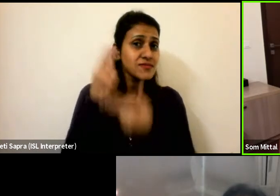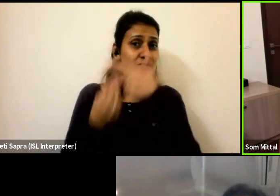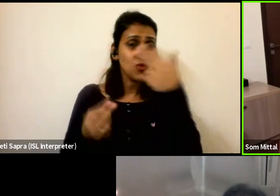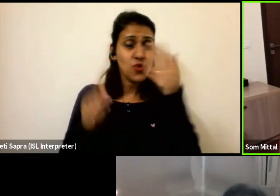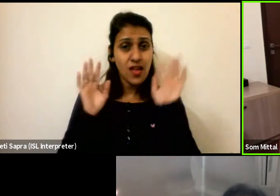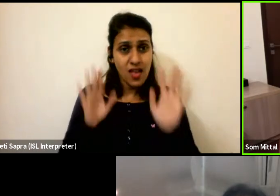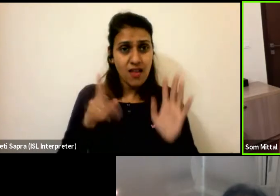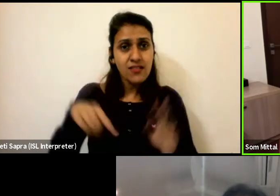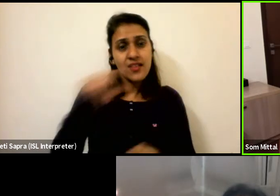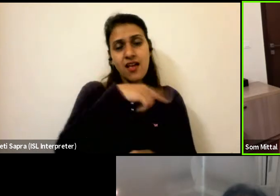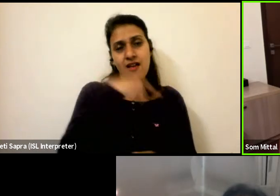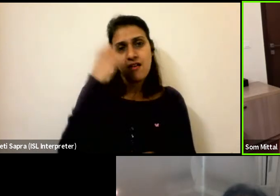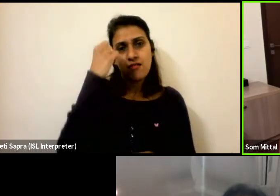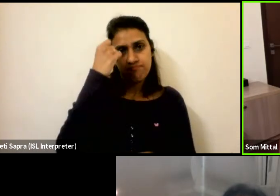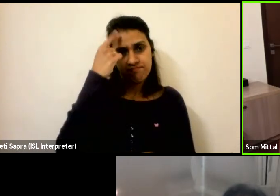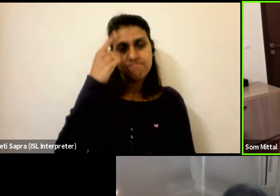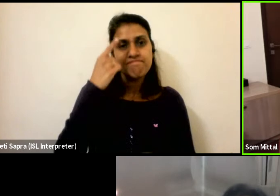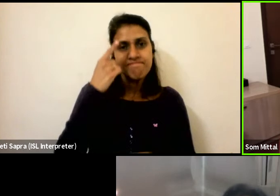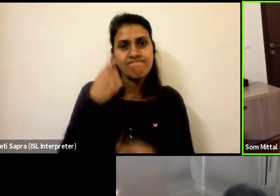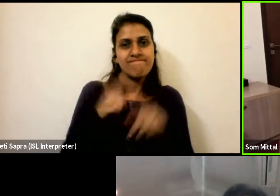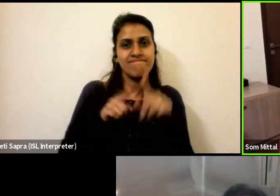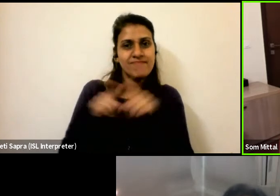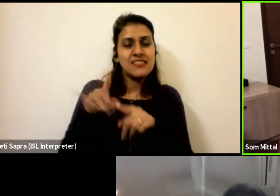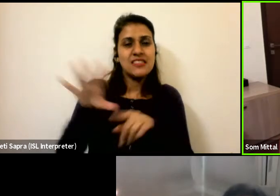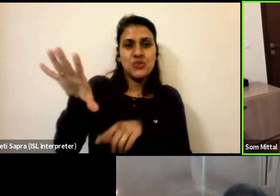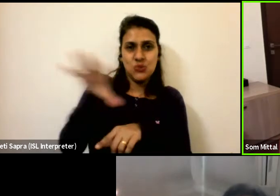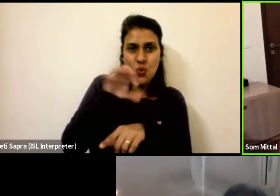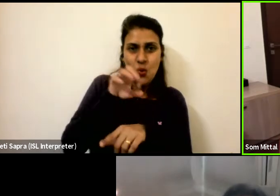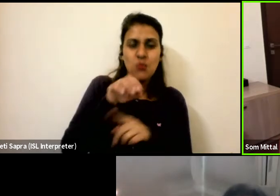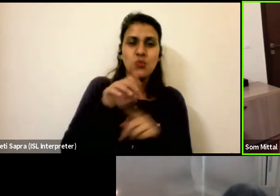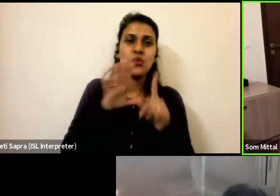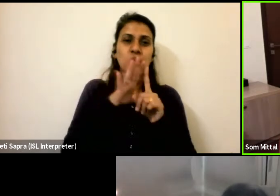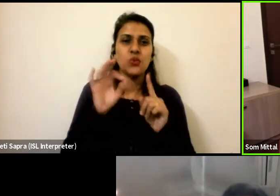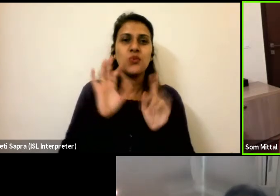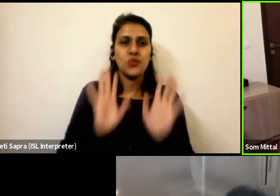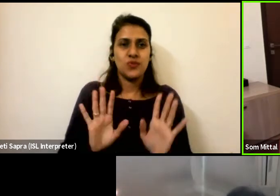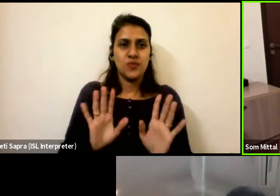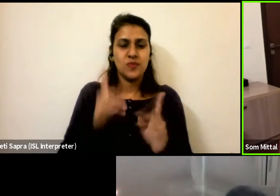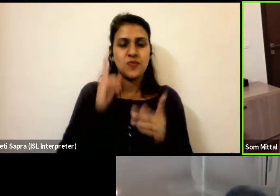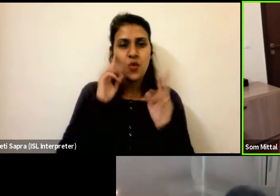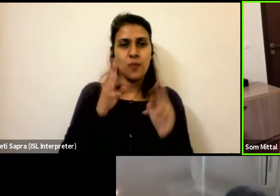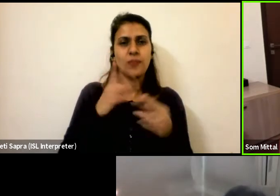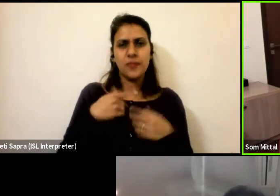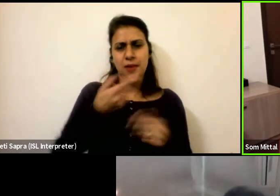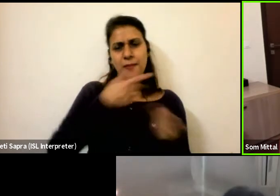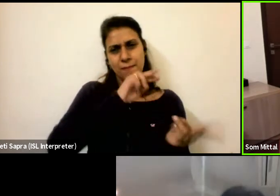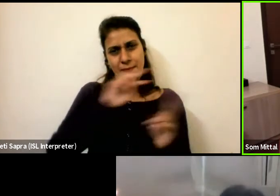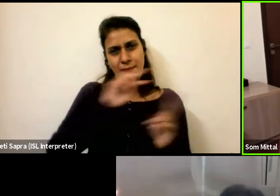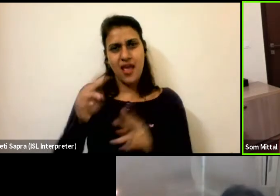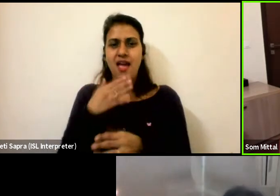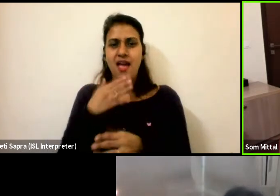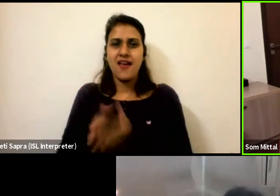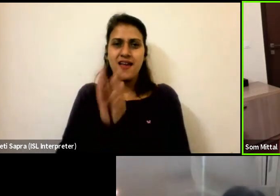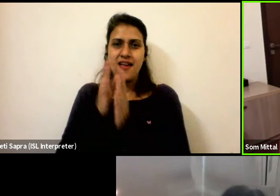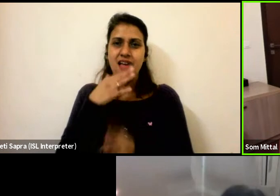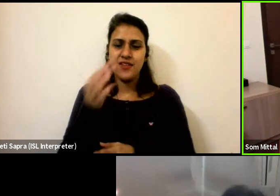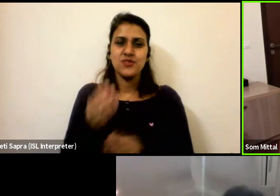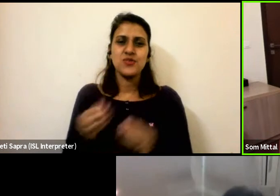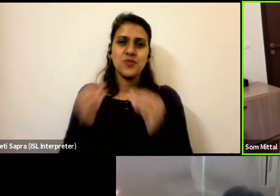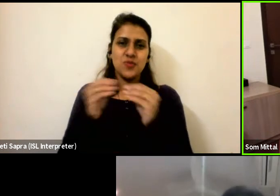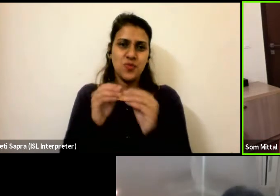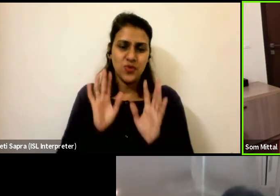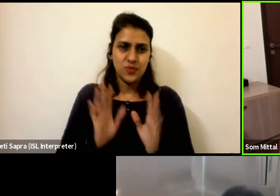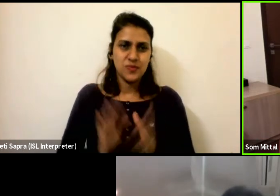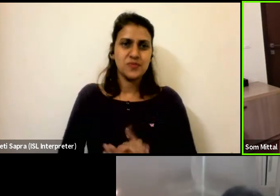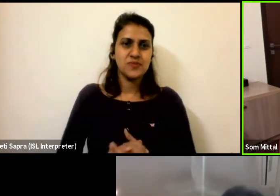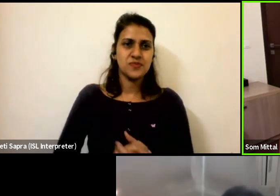NCPDP will take your message and examples, and hope we can keep coming back to you as an ambassador for this big task that we are